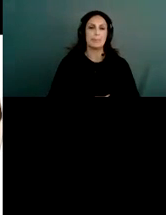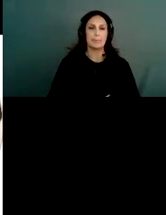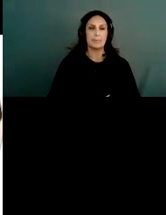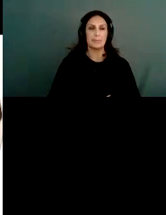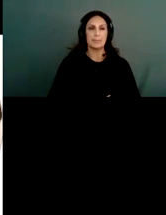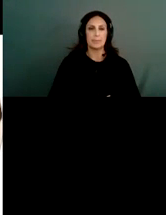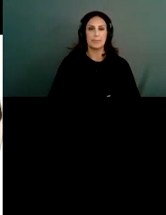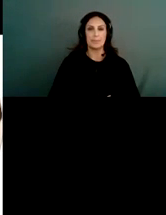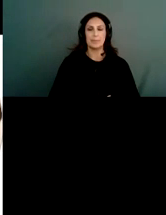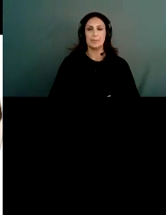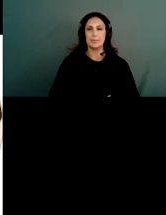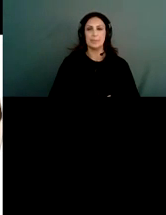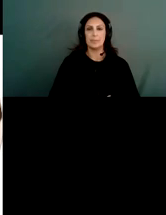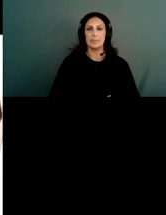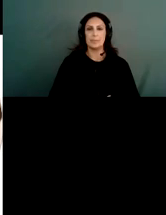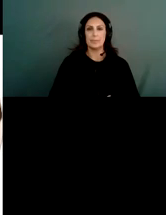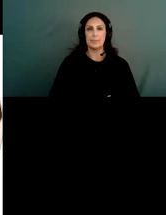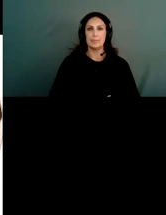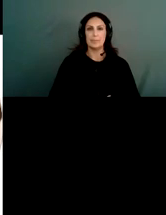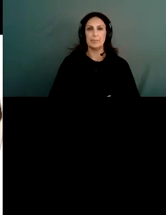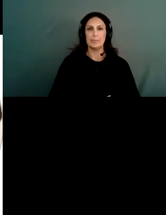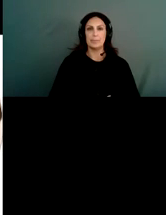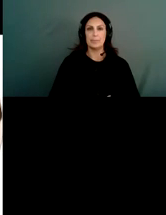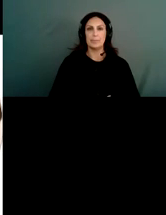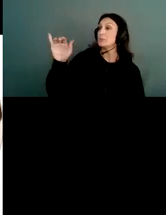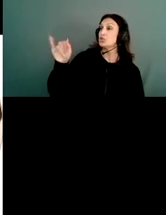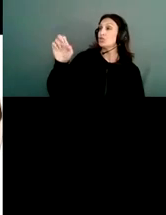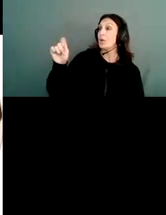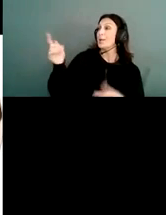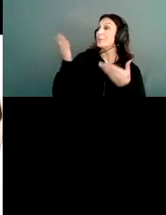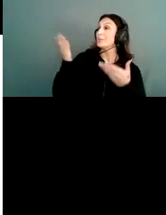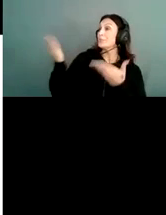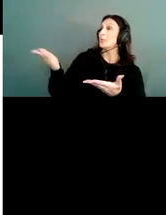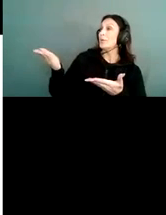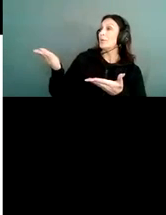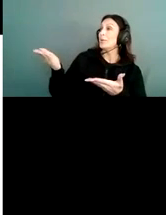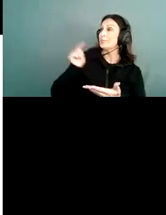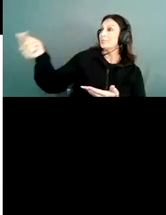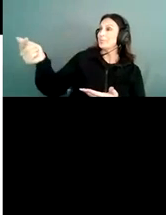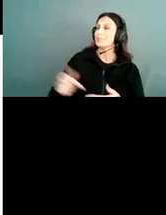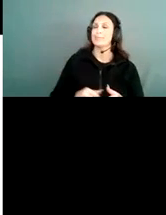And I'm going to go ahead and turn it over to my colleague Janet to talk about Core5 specifically.